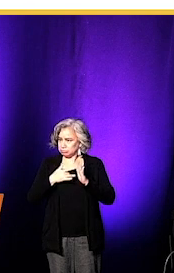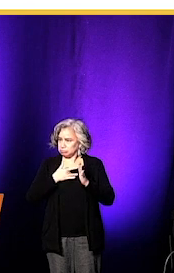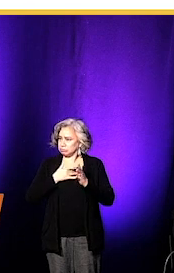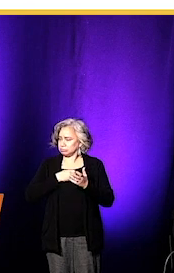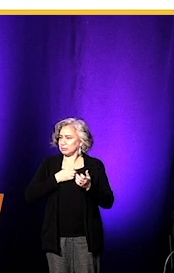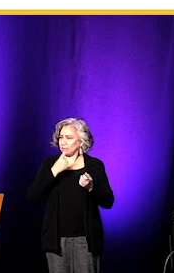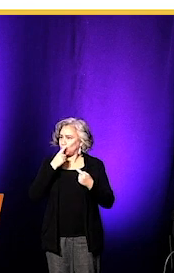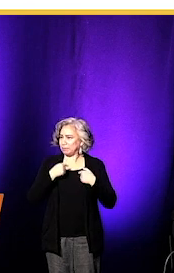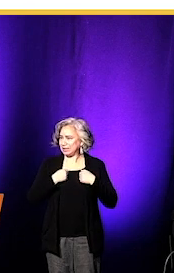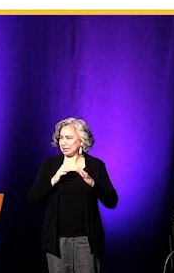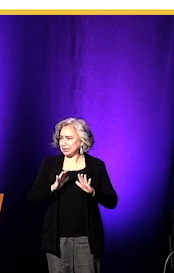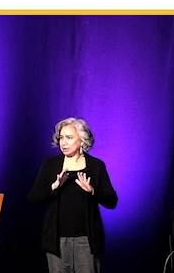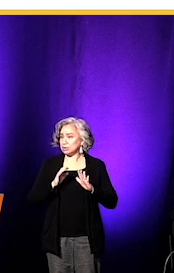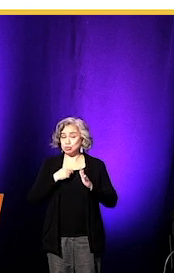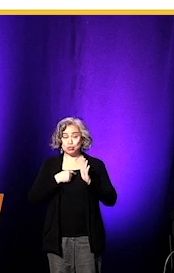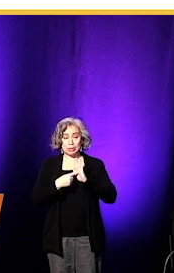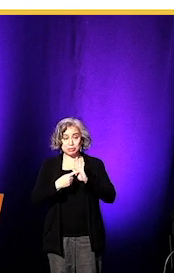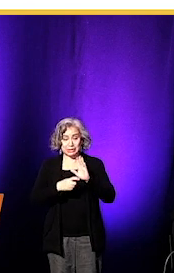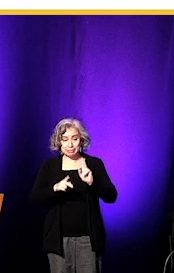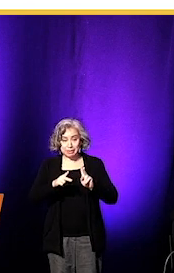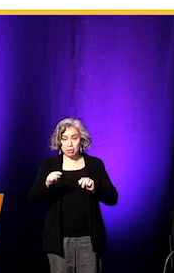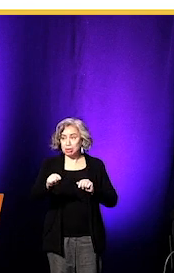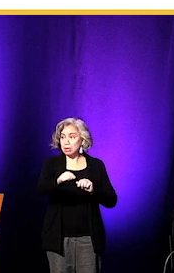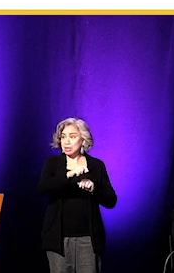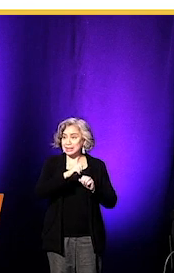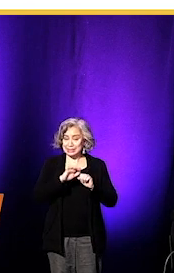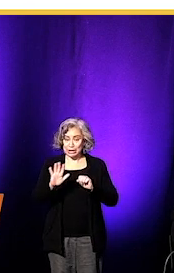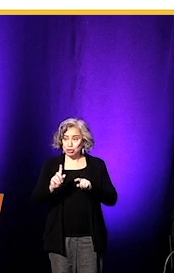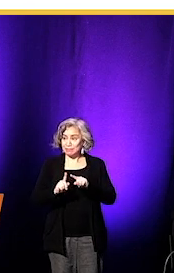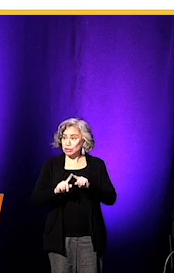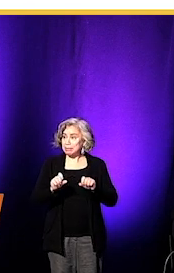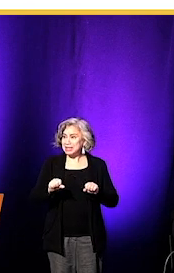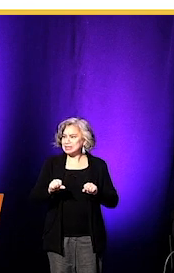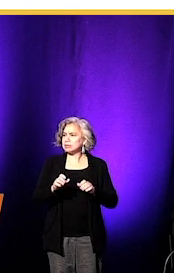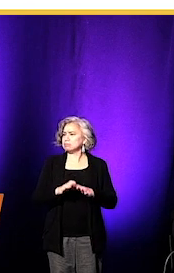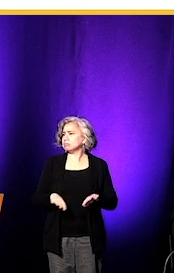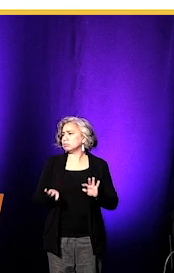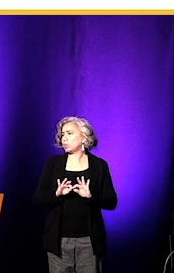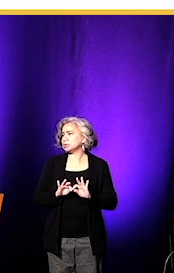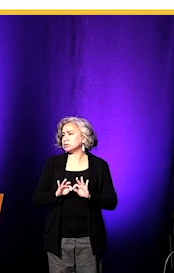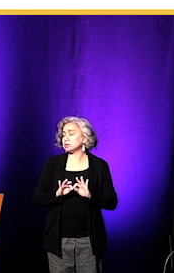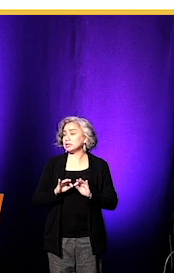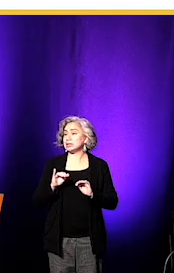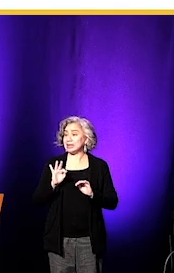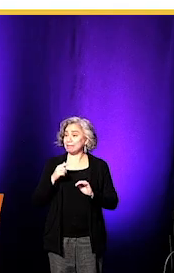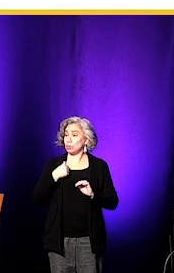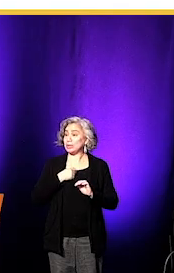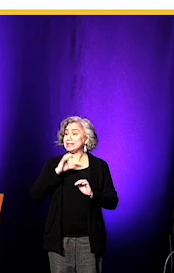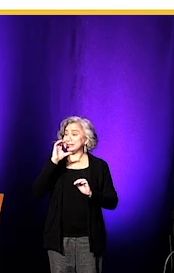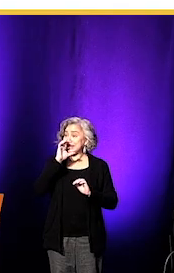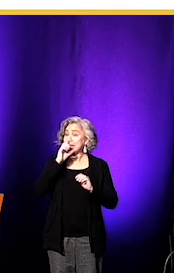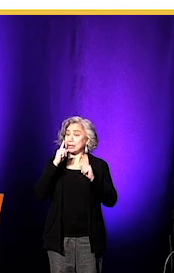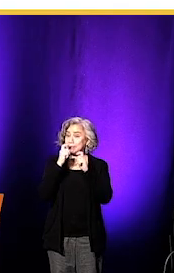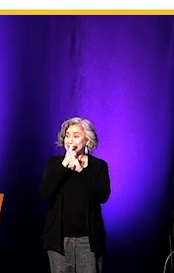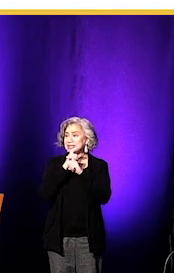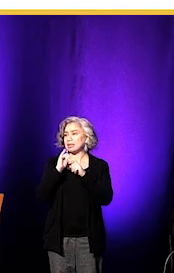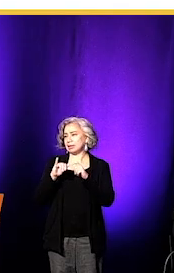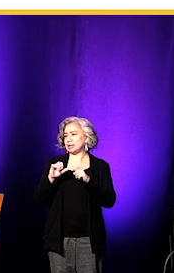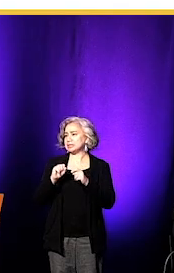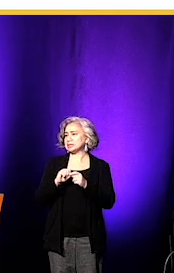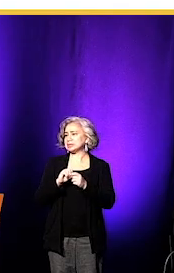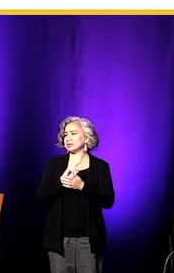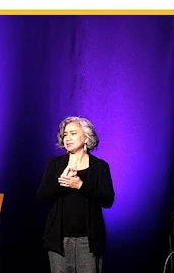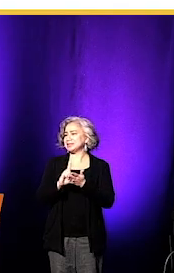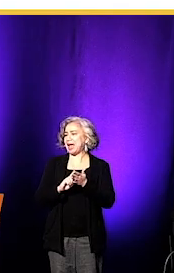in their fullest capacities is consequential. Seeking complexity is also a design principle, as I hope to show in the case